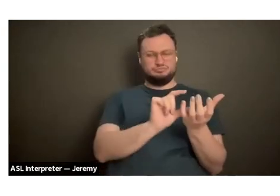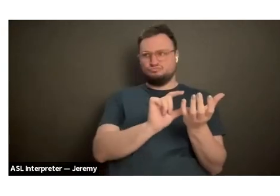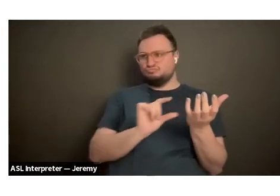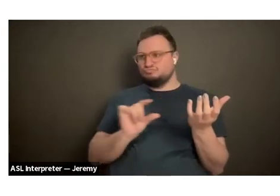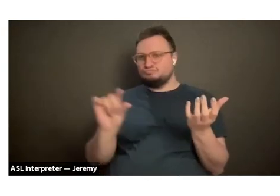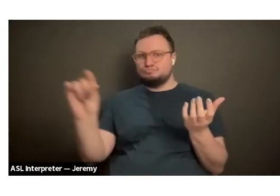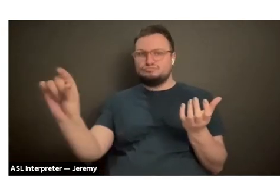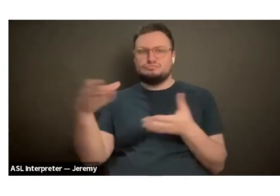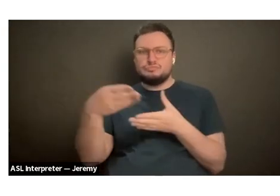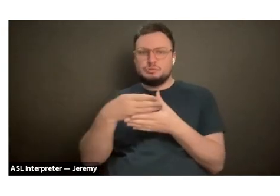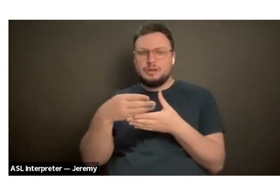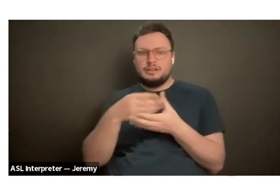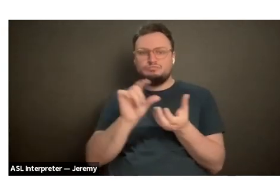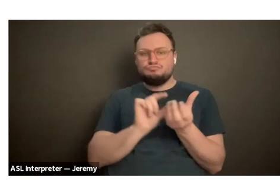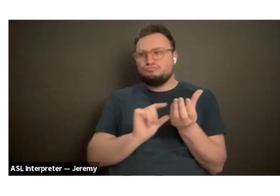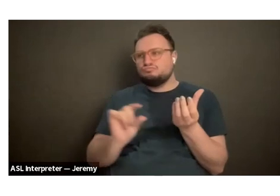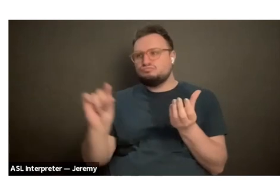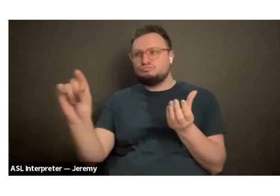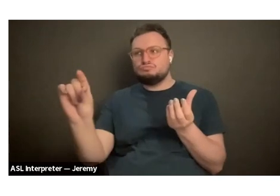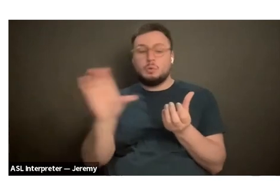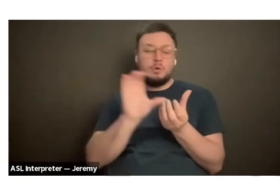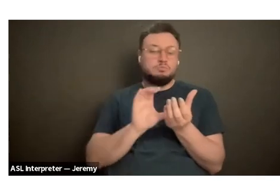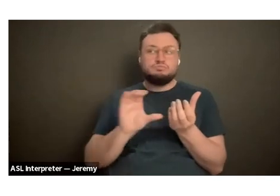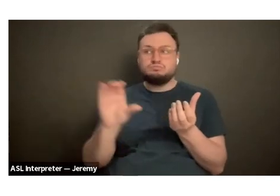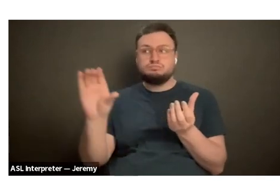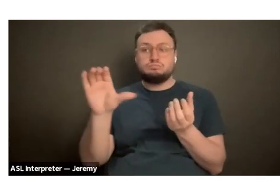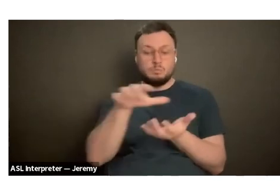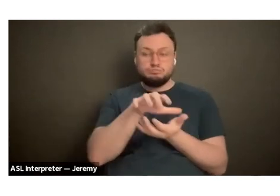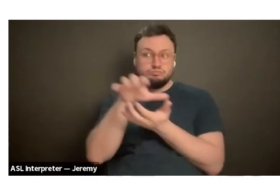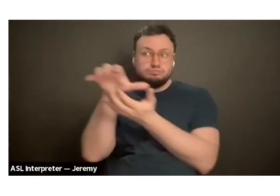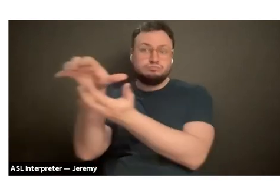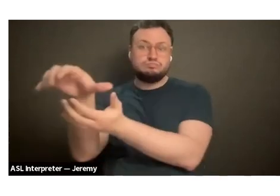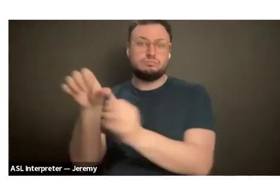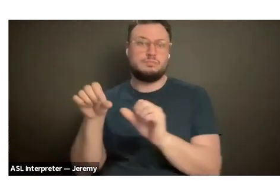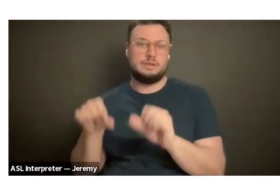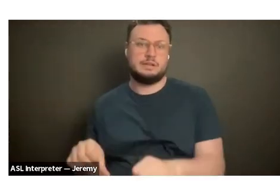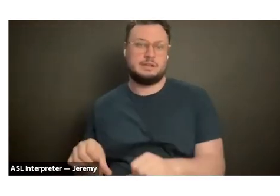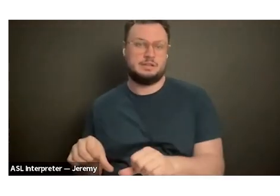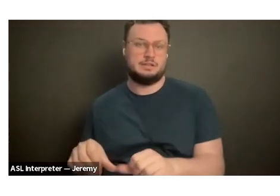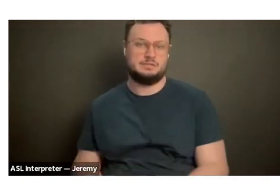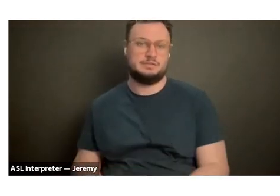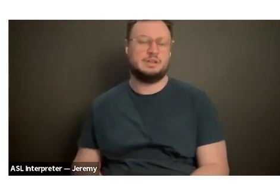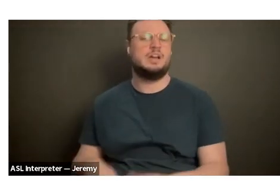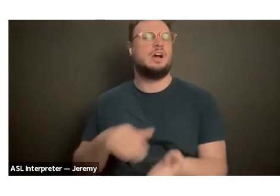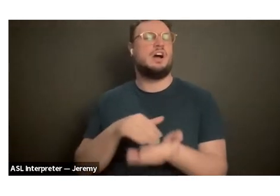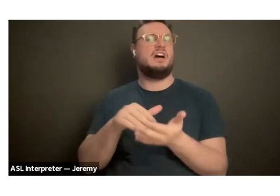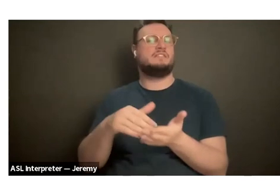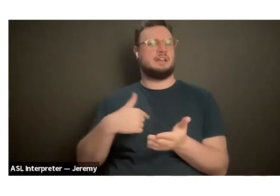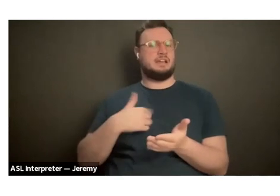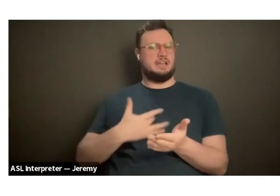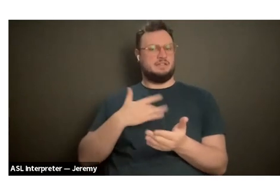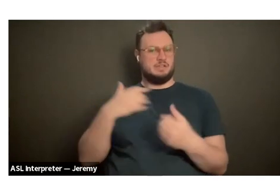tied or being punched, being punished with reluctant, passive